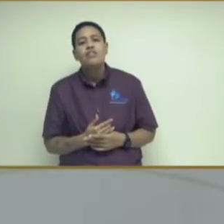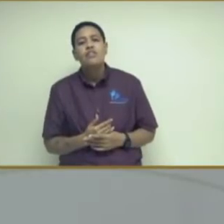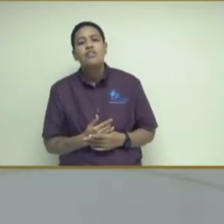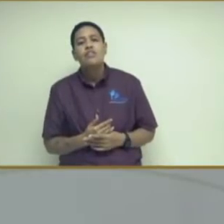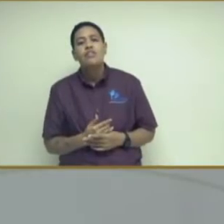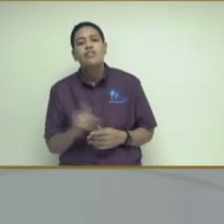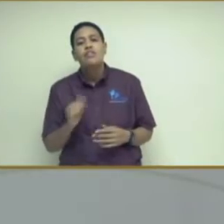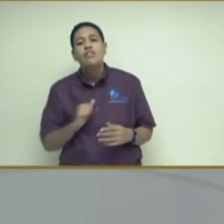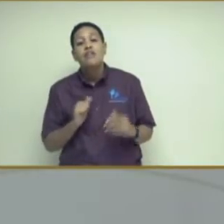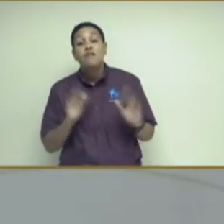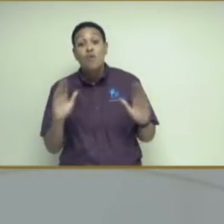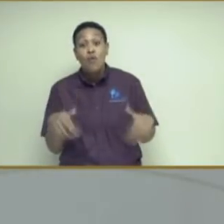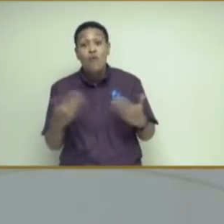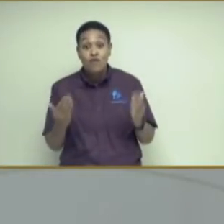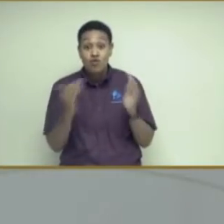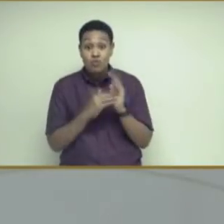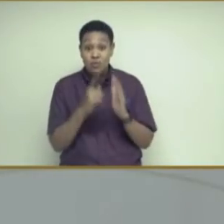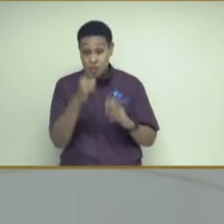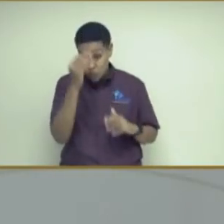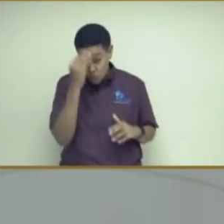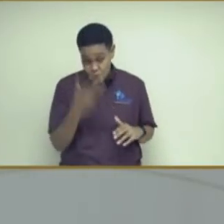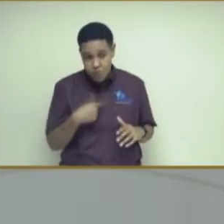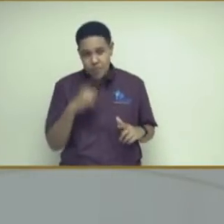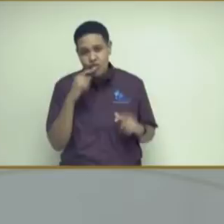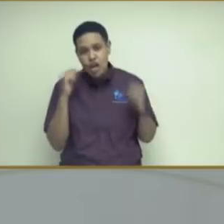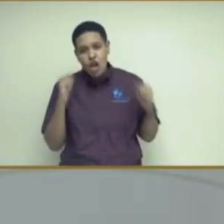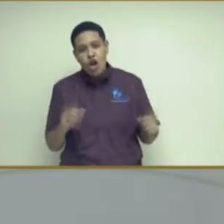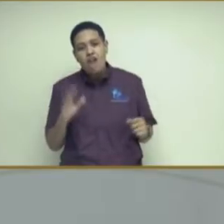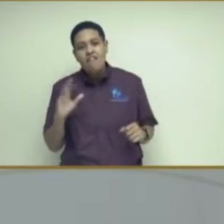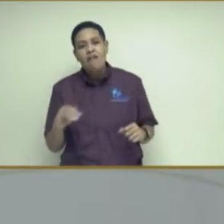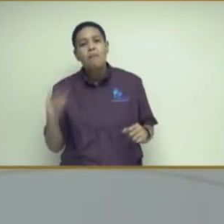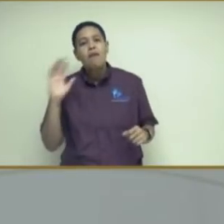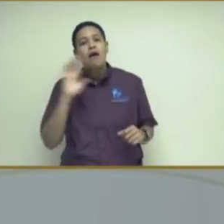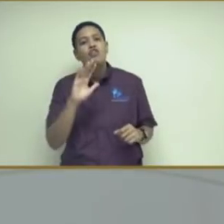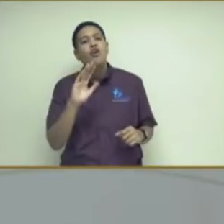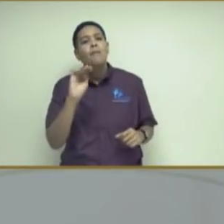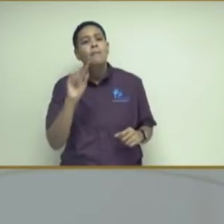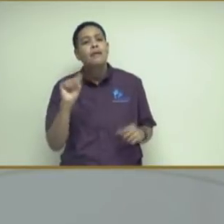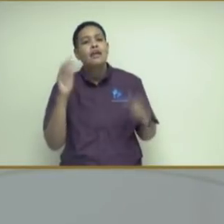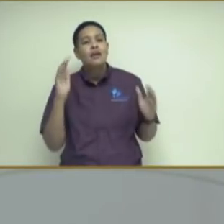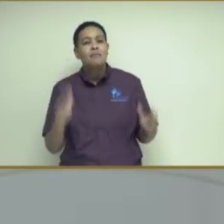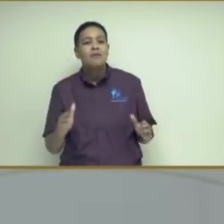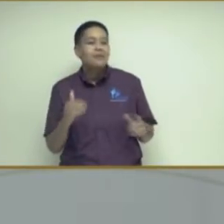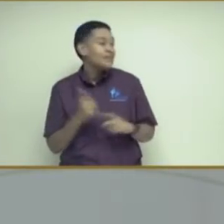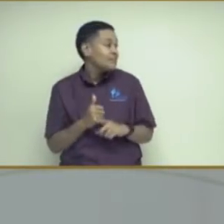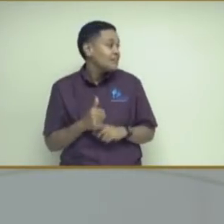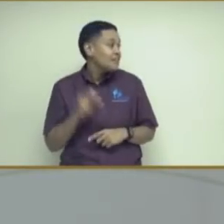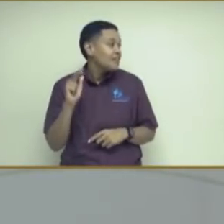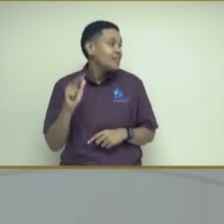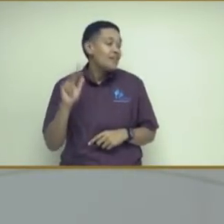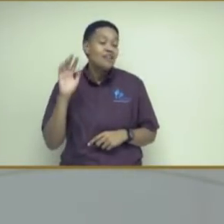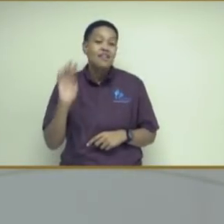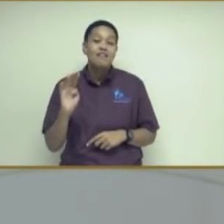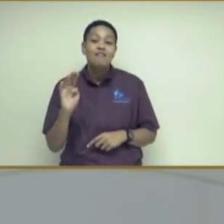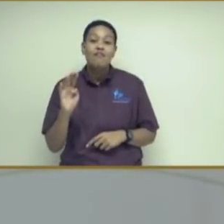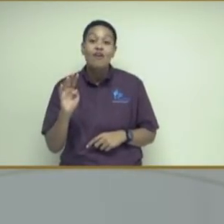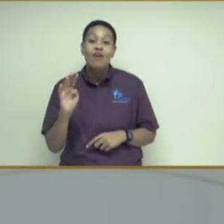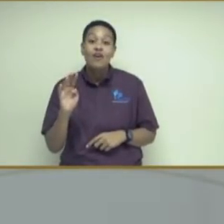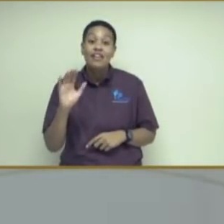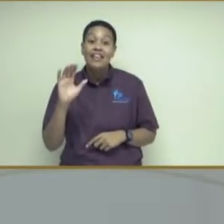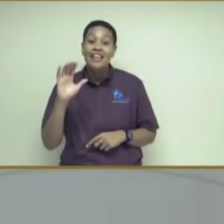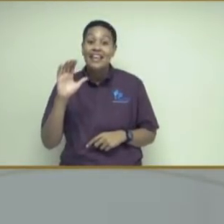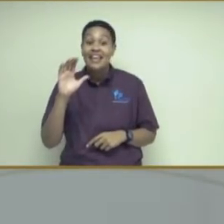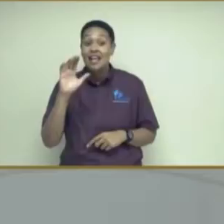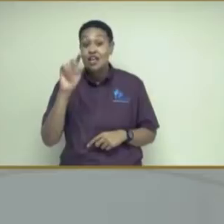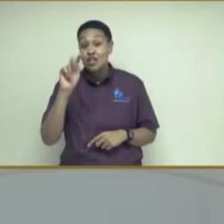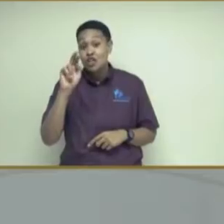to recap. You had told me, and as I said, confirmed by Petrie, 34th imported case was the Turks and Caicos patient, which was April 16th.